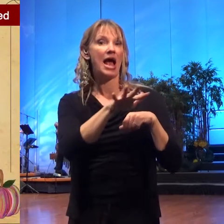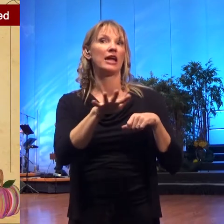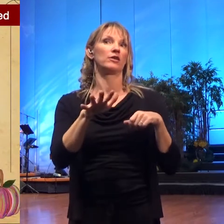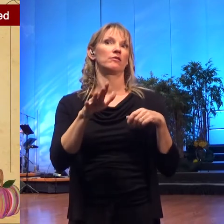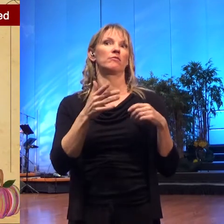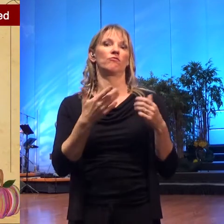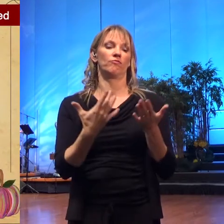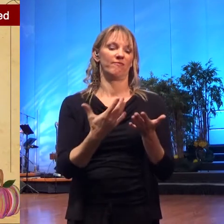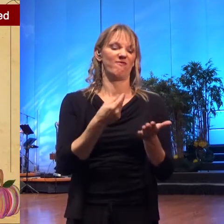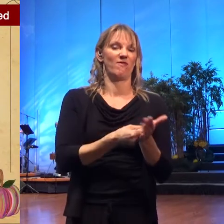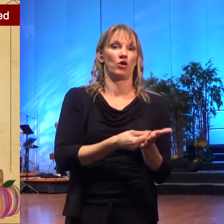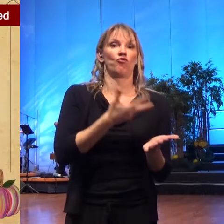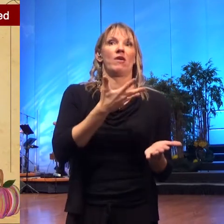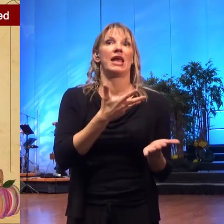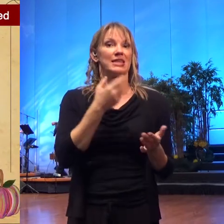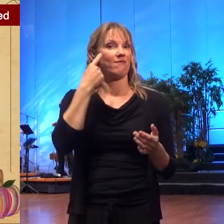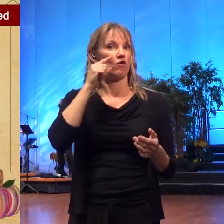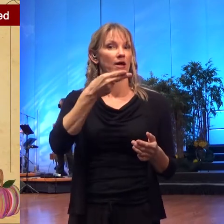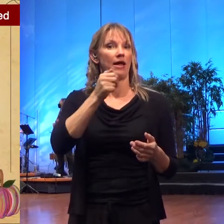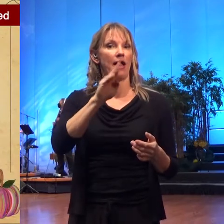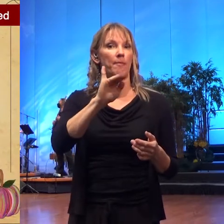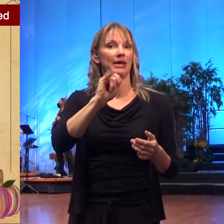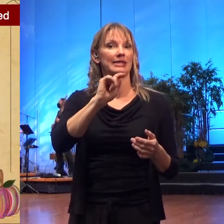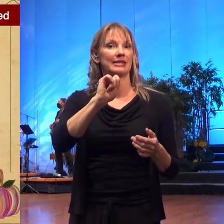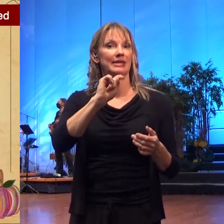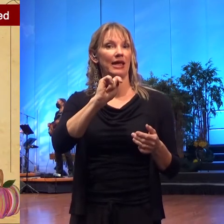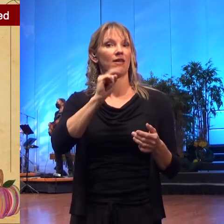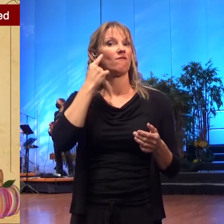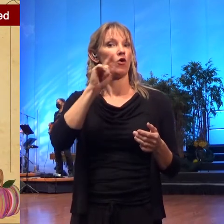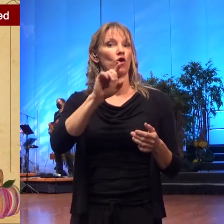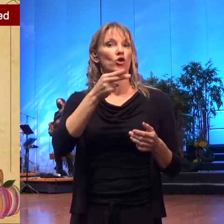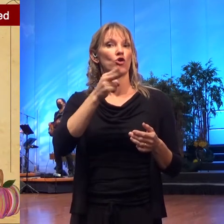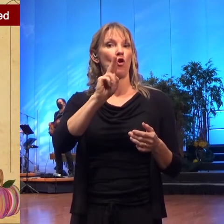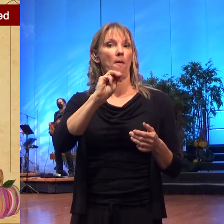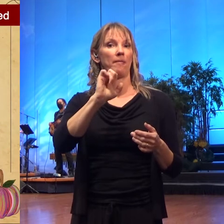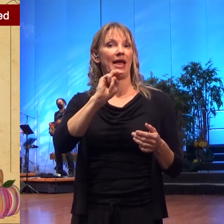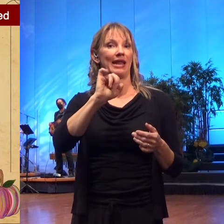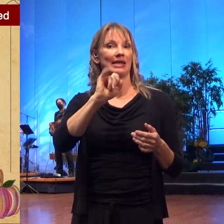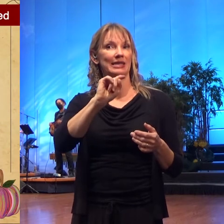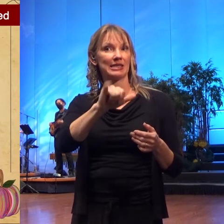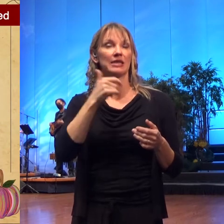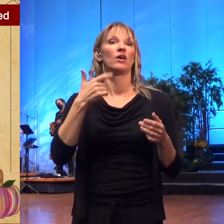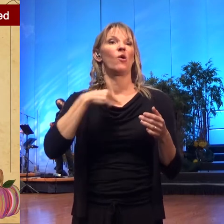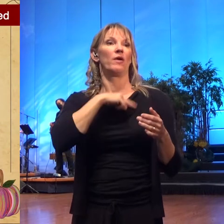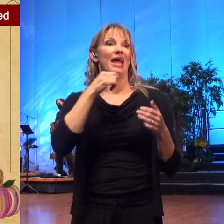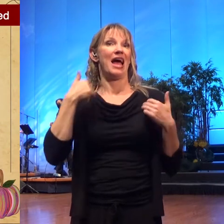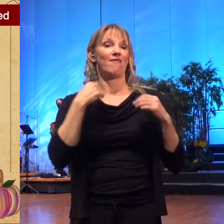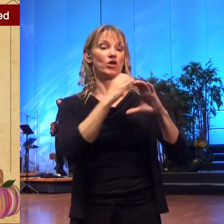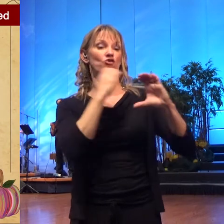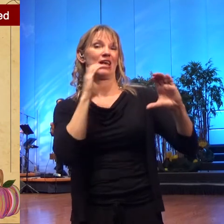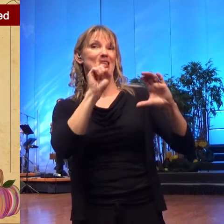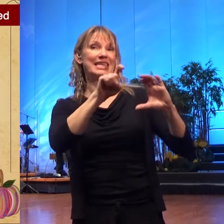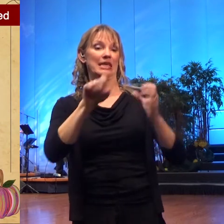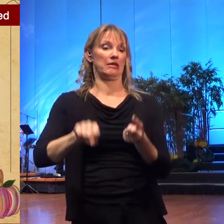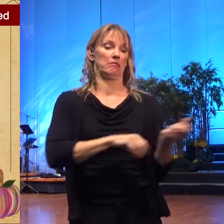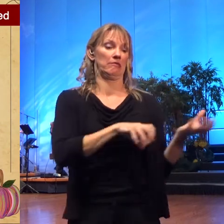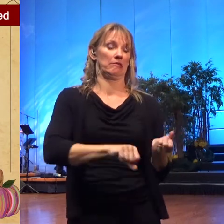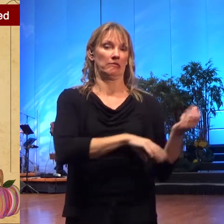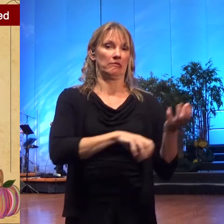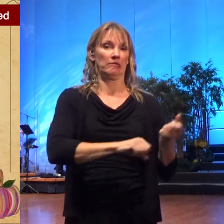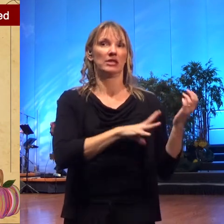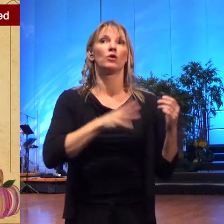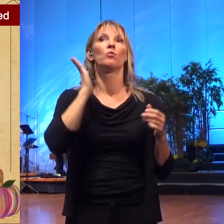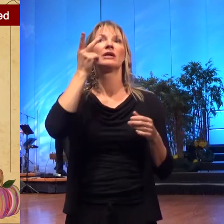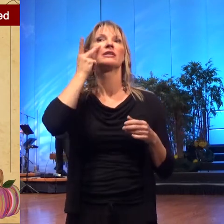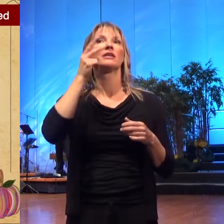of thousands of dollars for Habitat for Humanity, and we need people who really like pumpkins because we have trucks that need unloaded. You'll see a beautiful man named